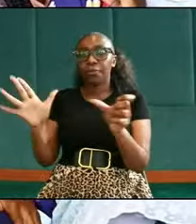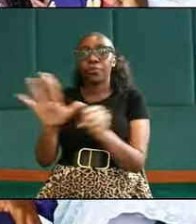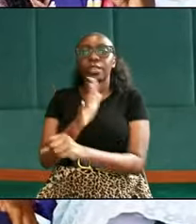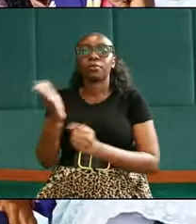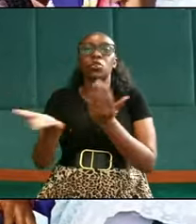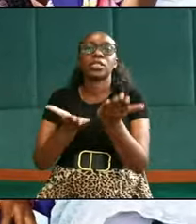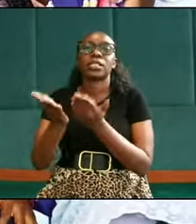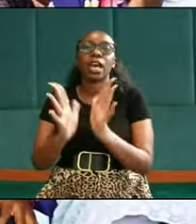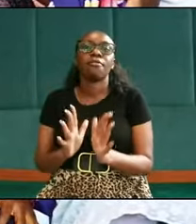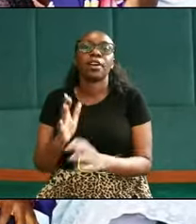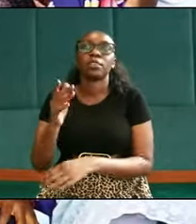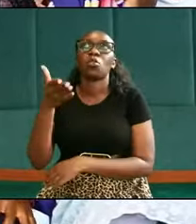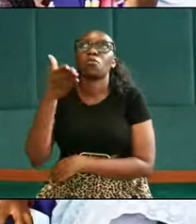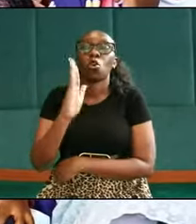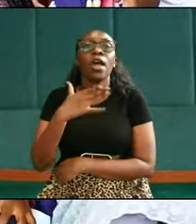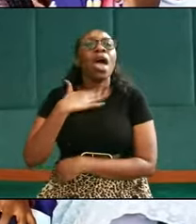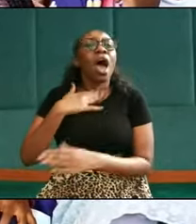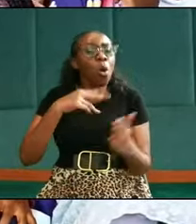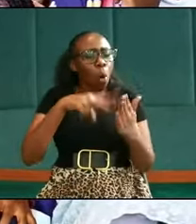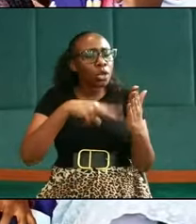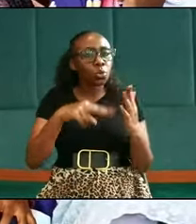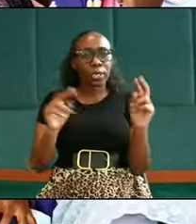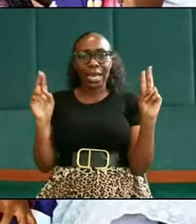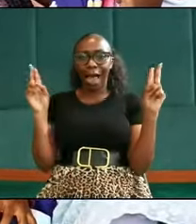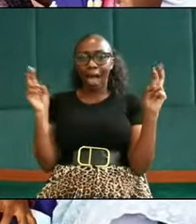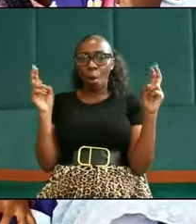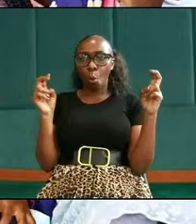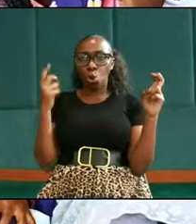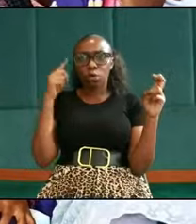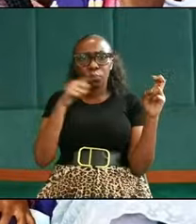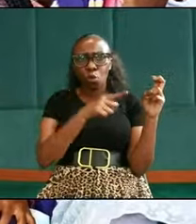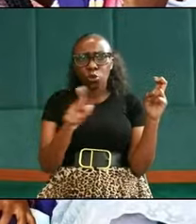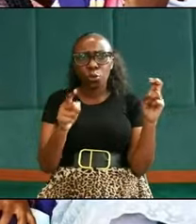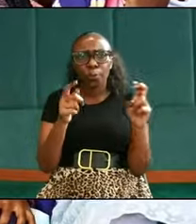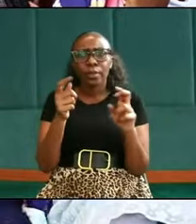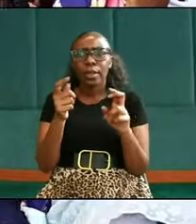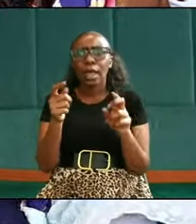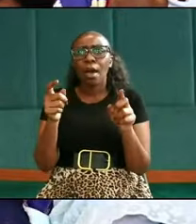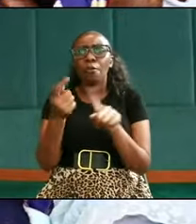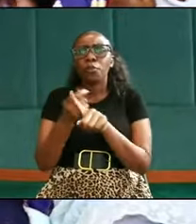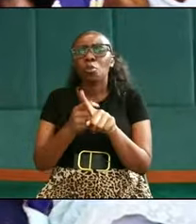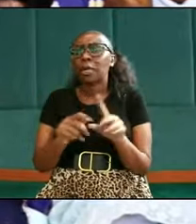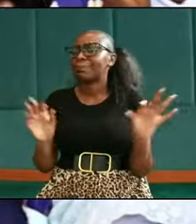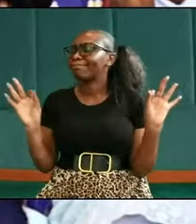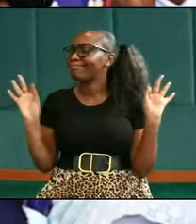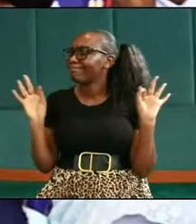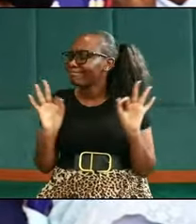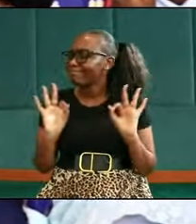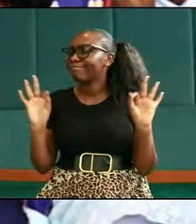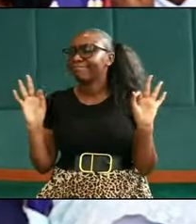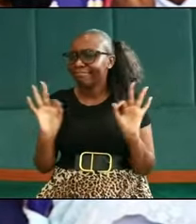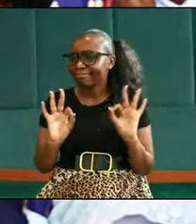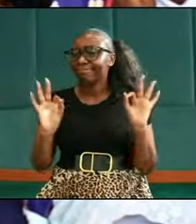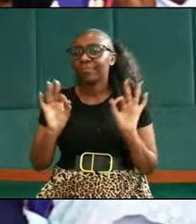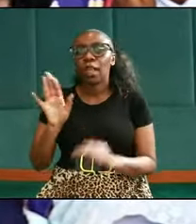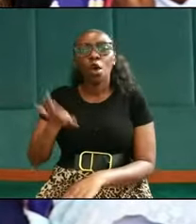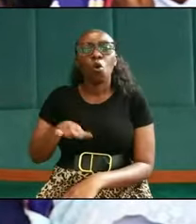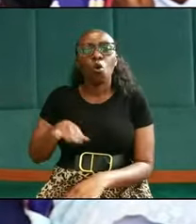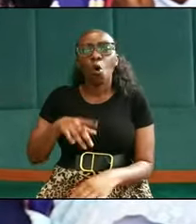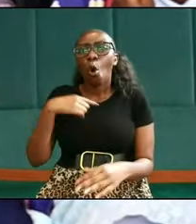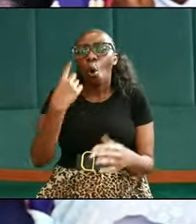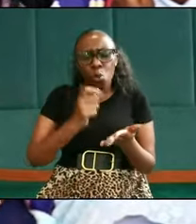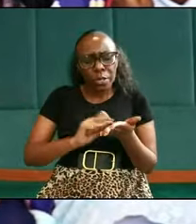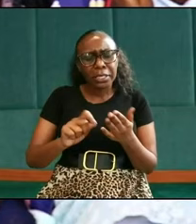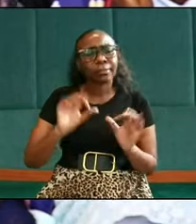God. I want to read for you a quote from a very, very wonderful lady who wrote some good books called Ellen